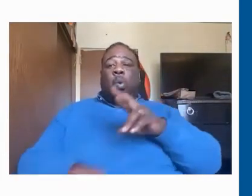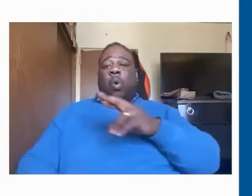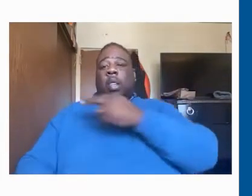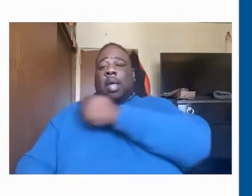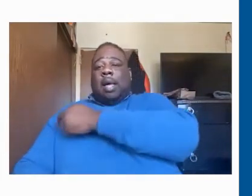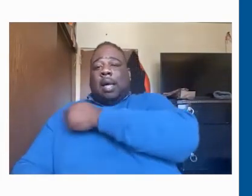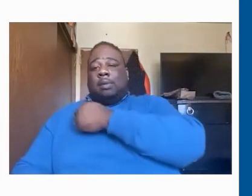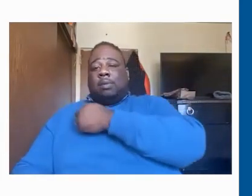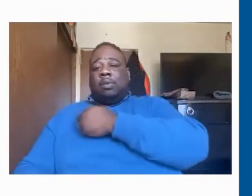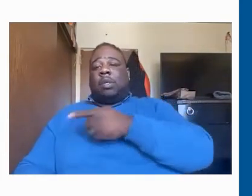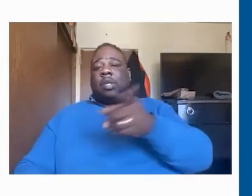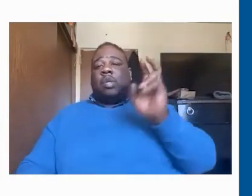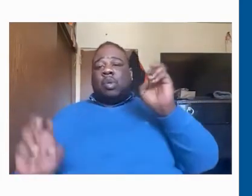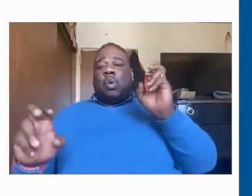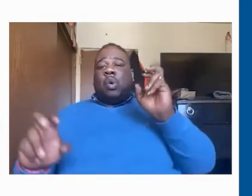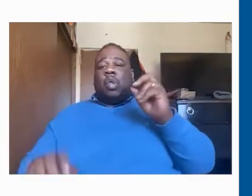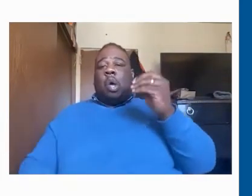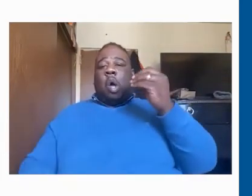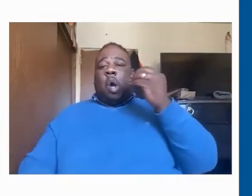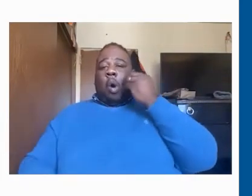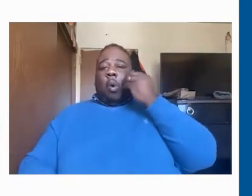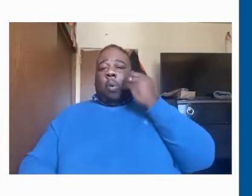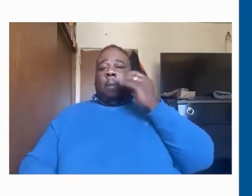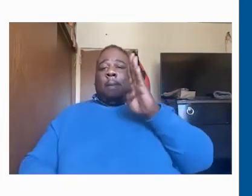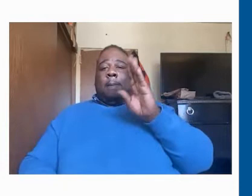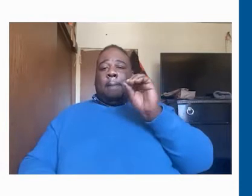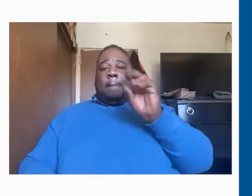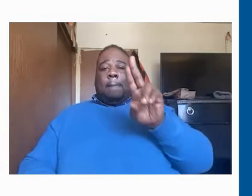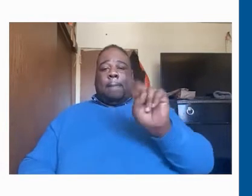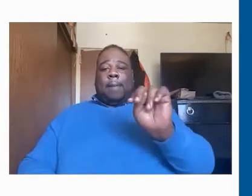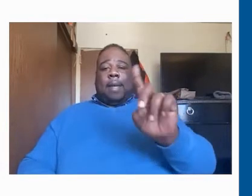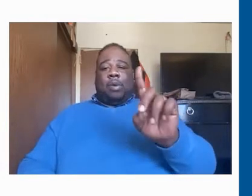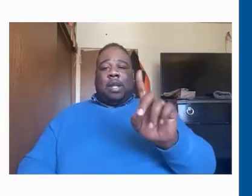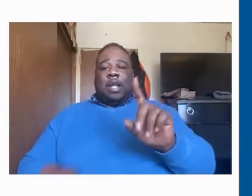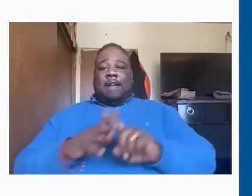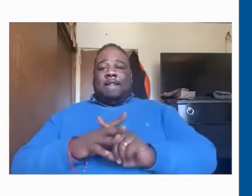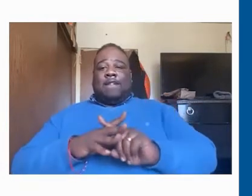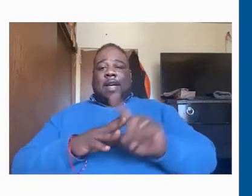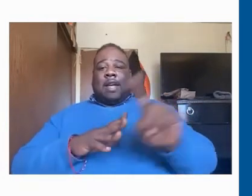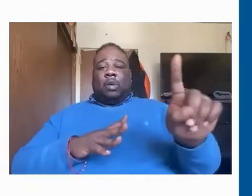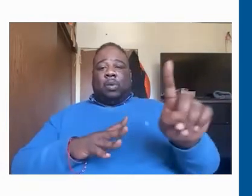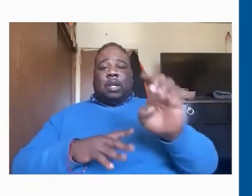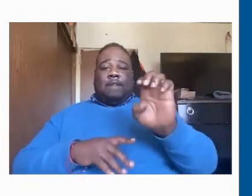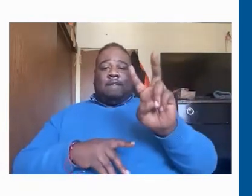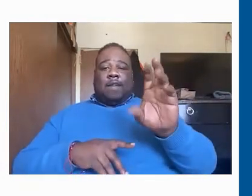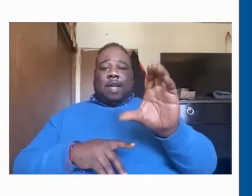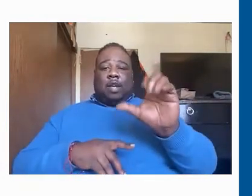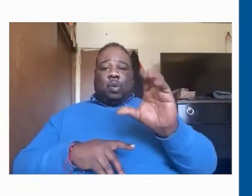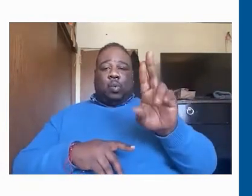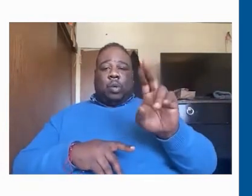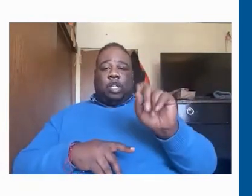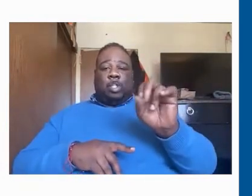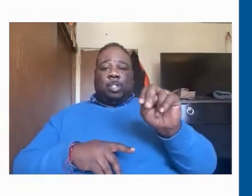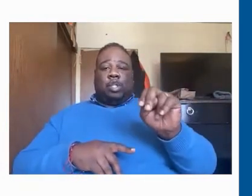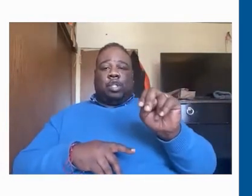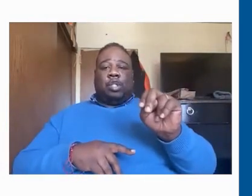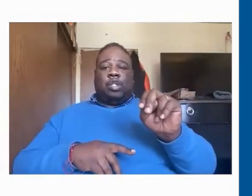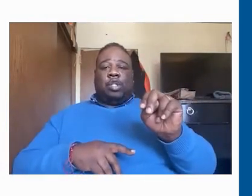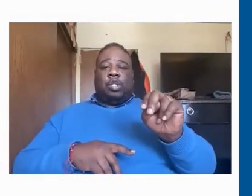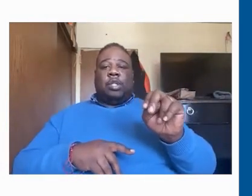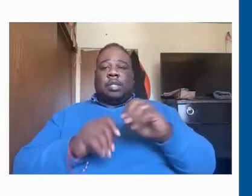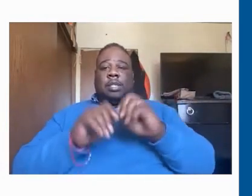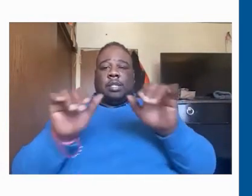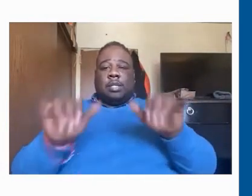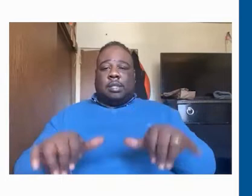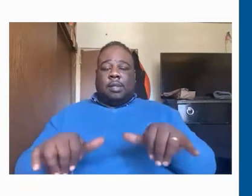Evacuation Operation. For people who are living in certain coastal storm zones, they can call that 311 and get transportation assistance